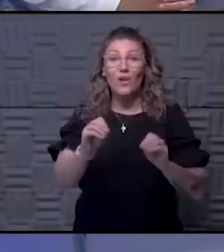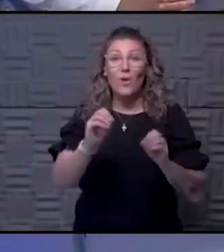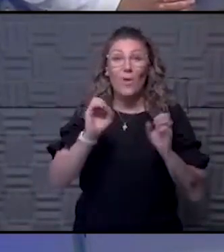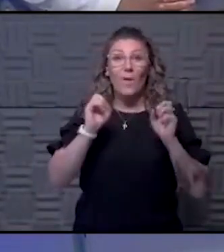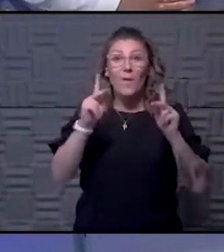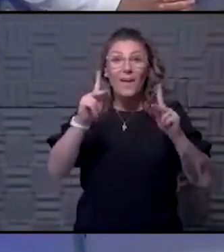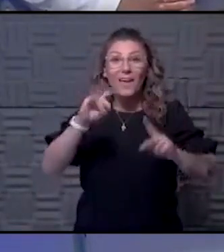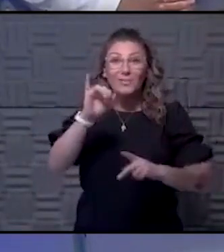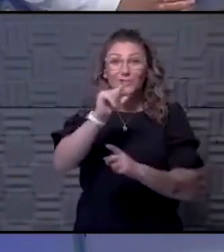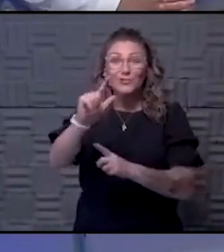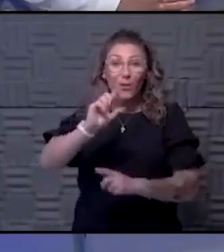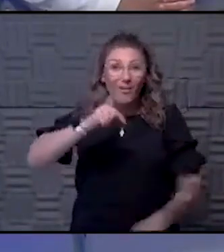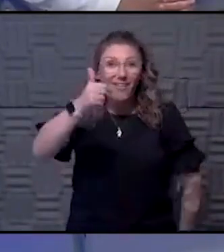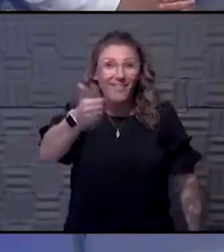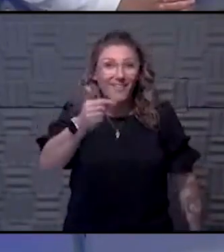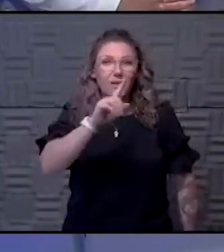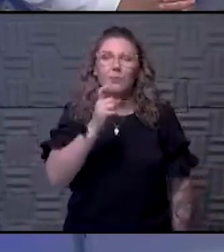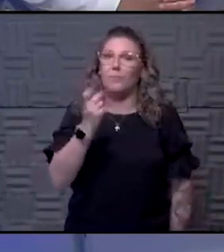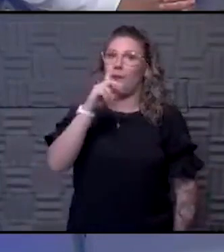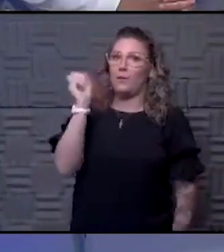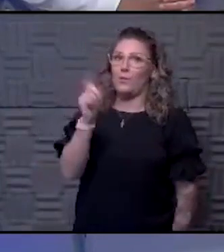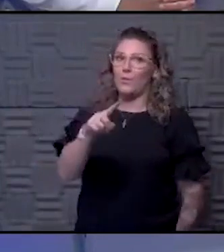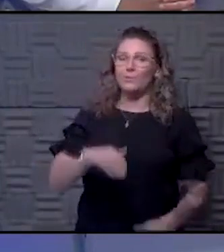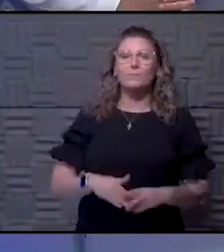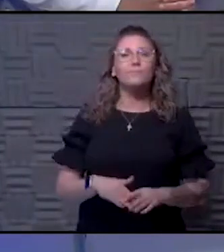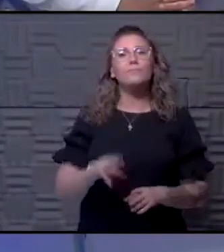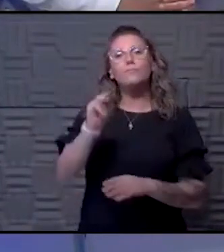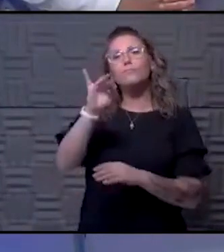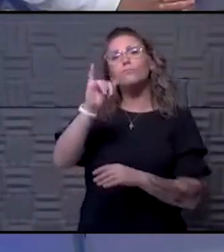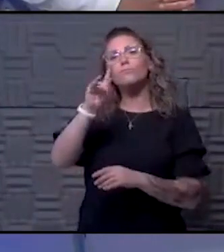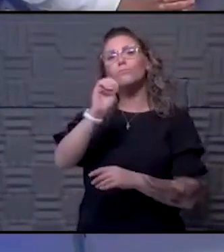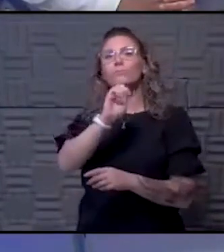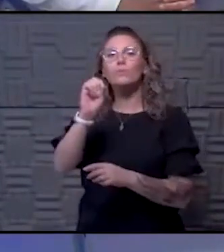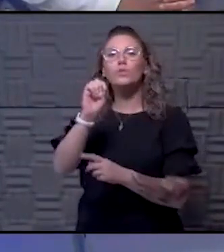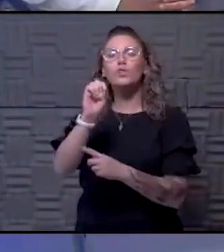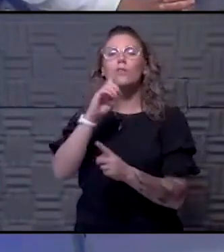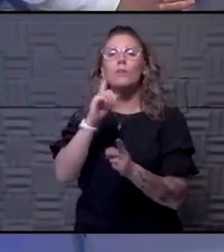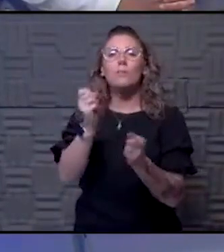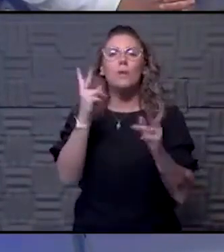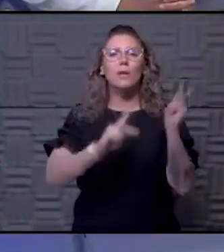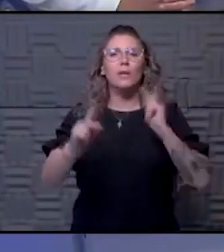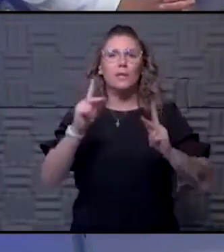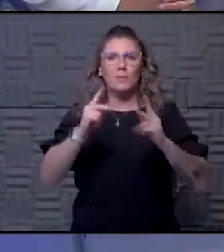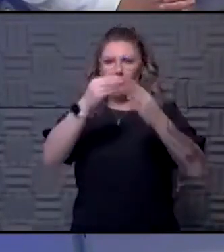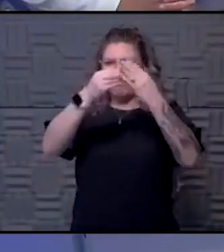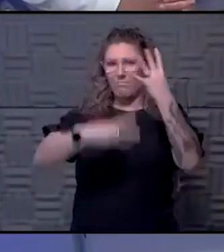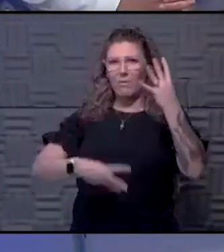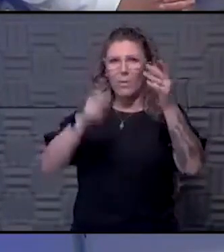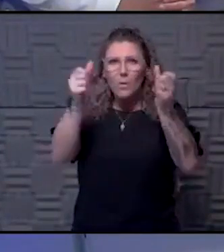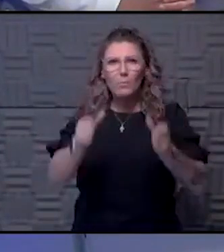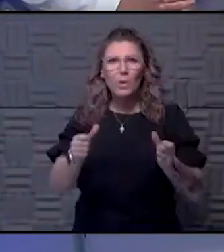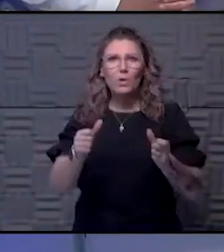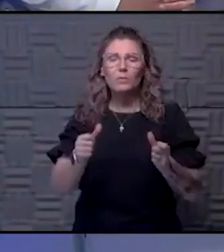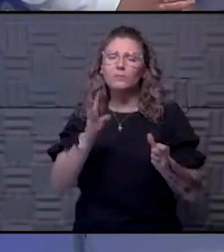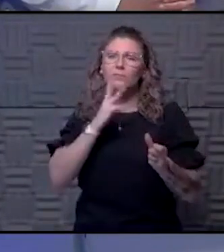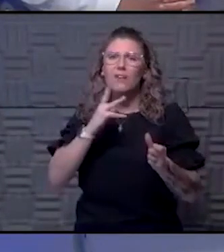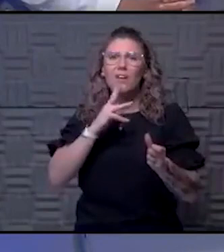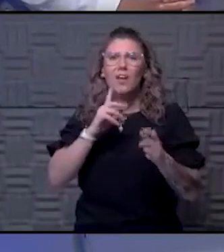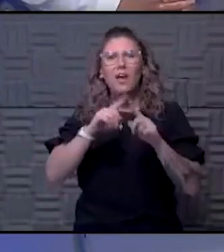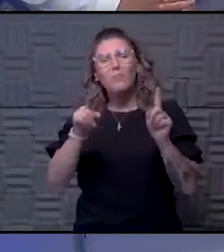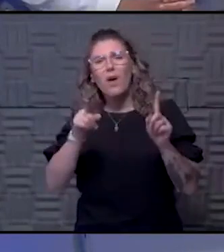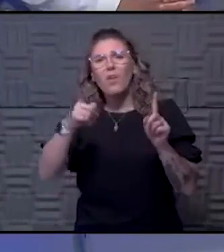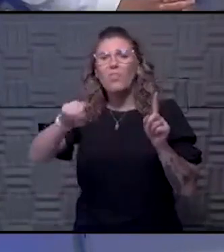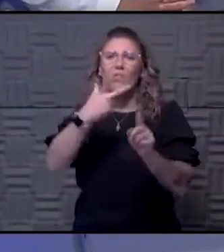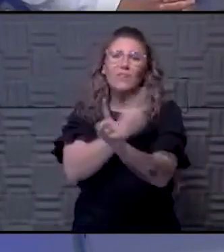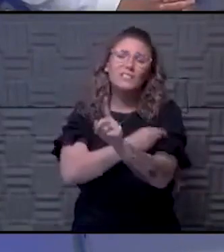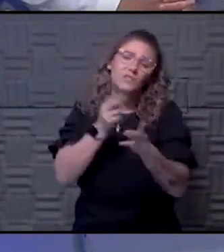Lots of questions. All right, I'm going to start with Michelle. There's a lot of people on the thread that are talking about, but these vaccines were